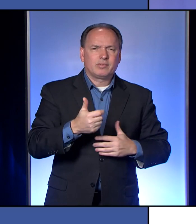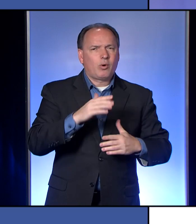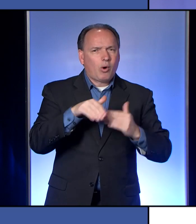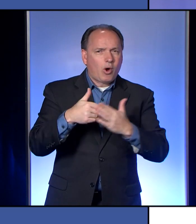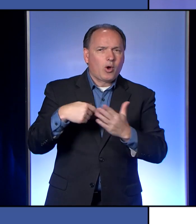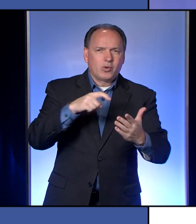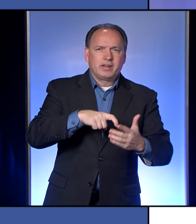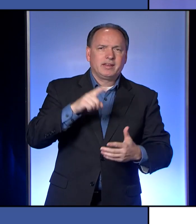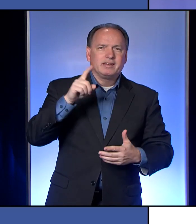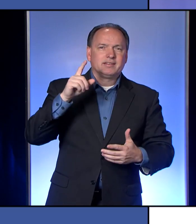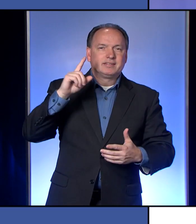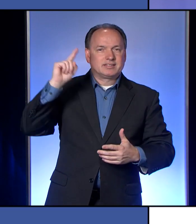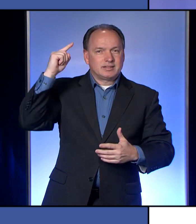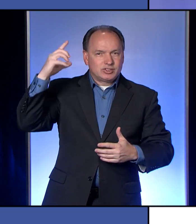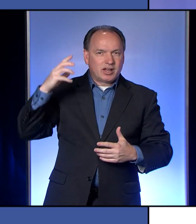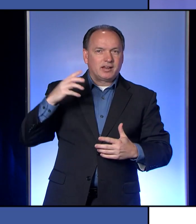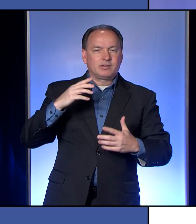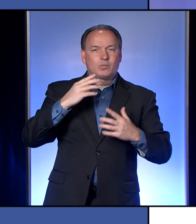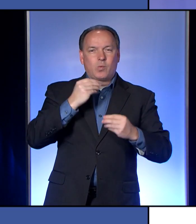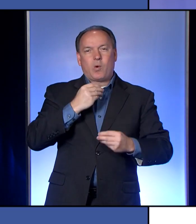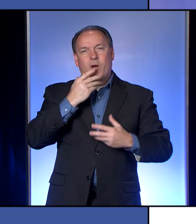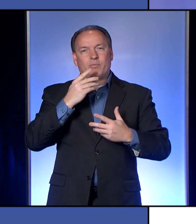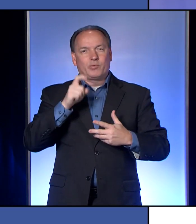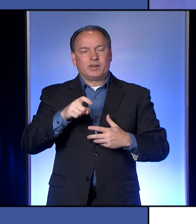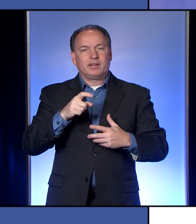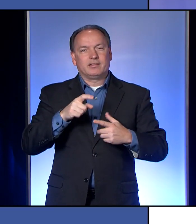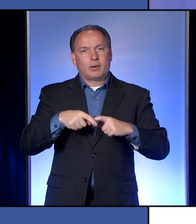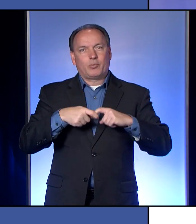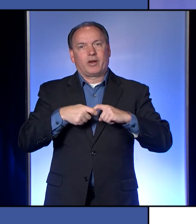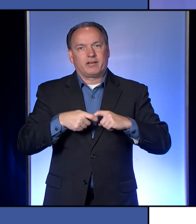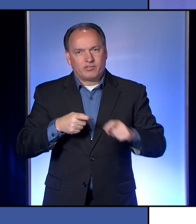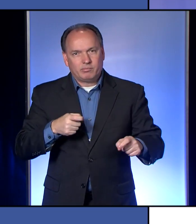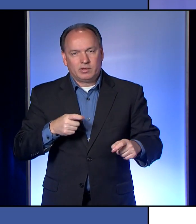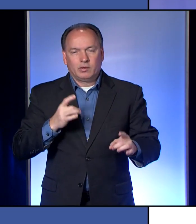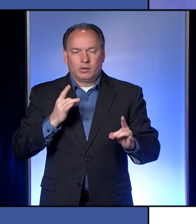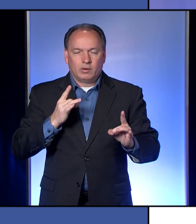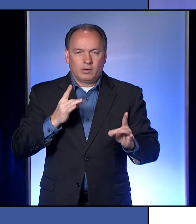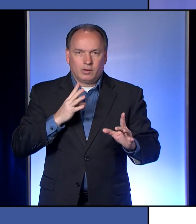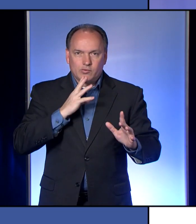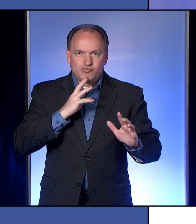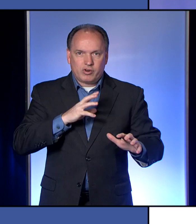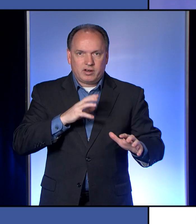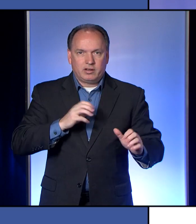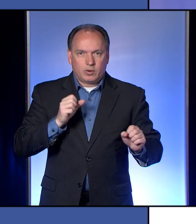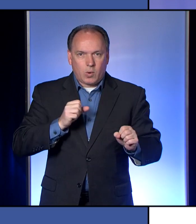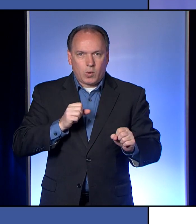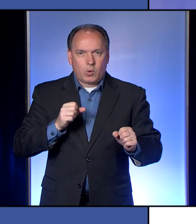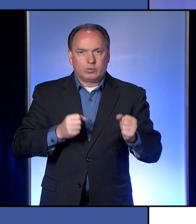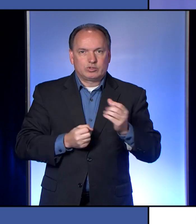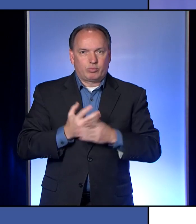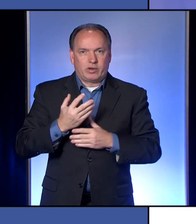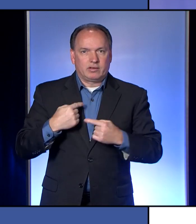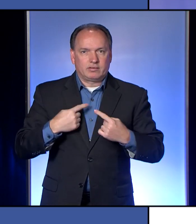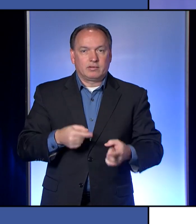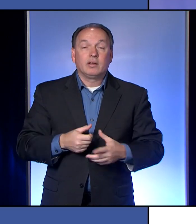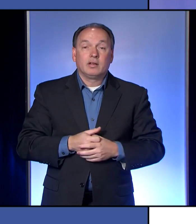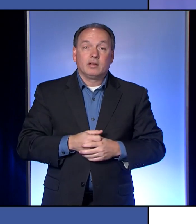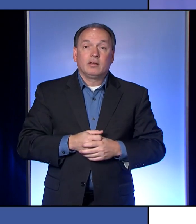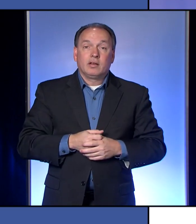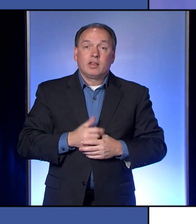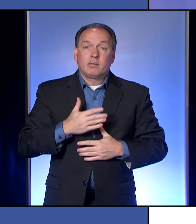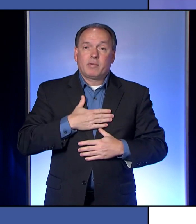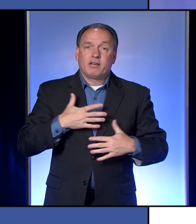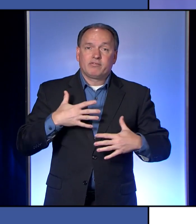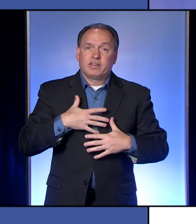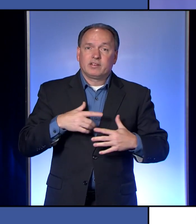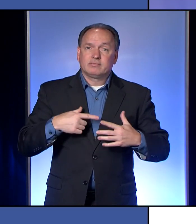some sunshine. We all need that warmth. We all need a little break from this rainy, cool spring that we have. And then my fear would